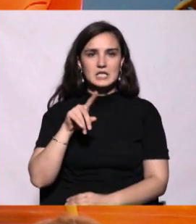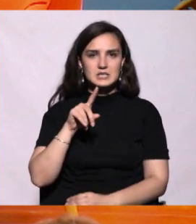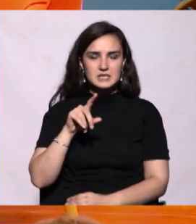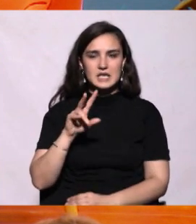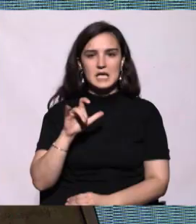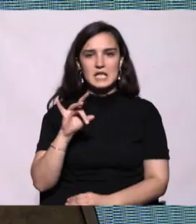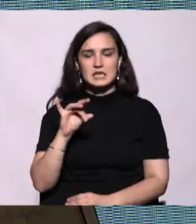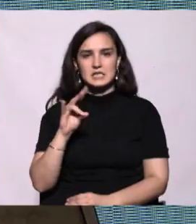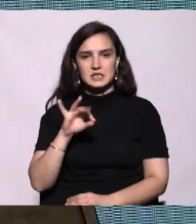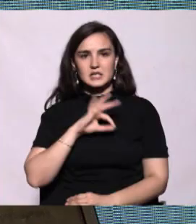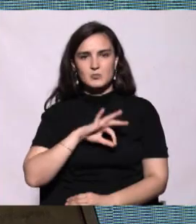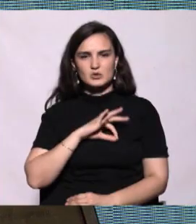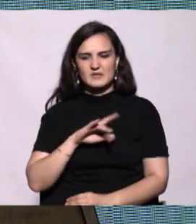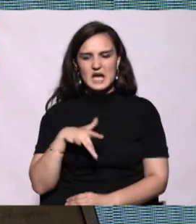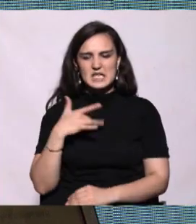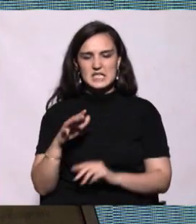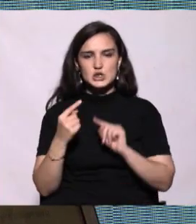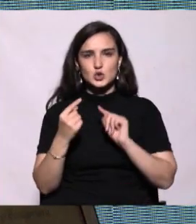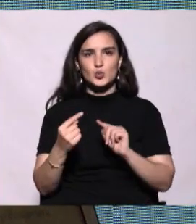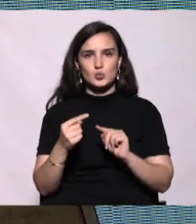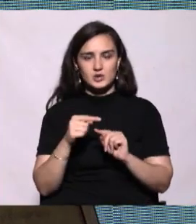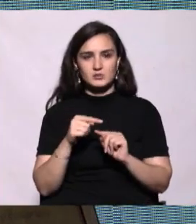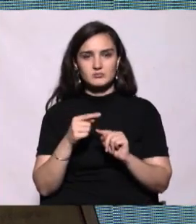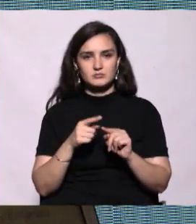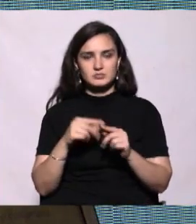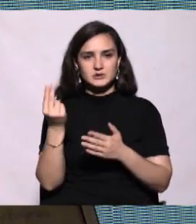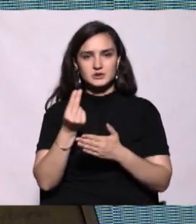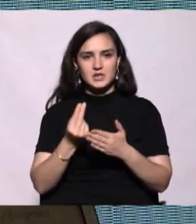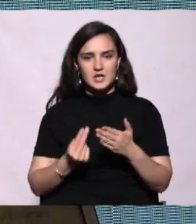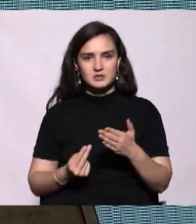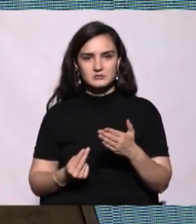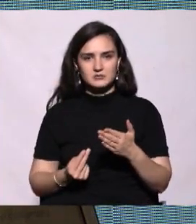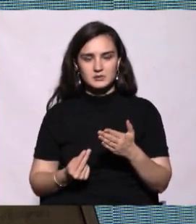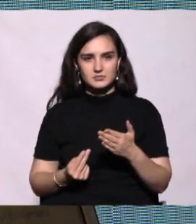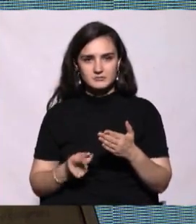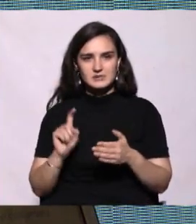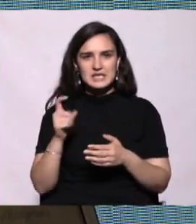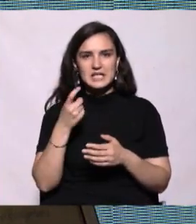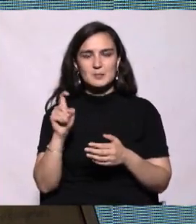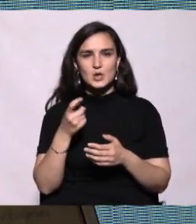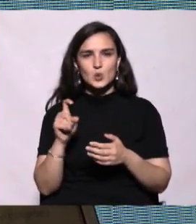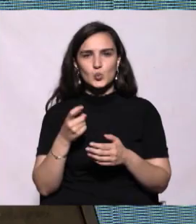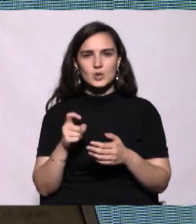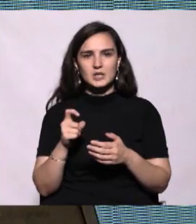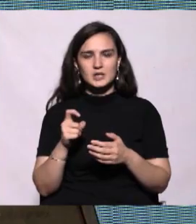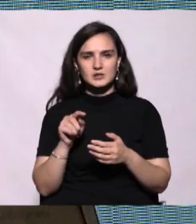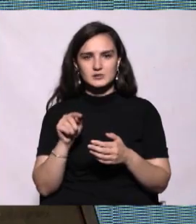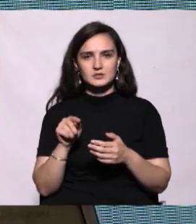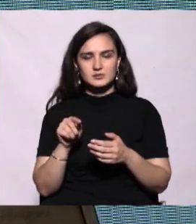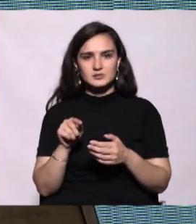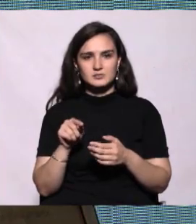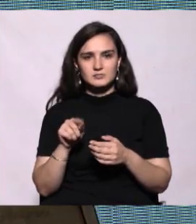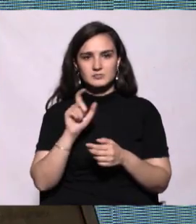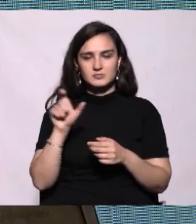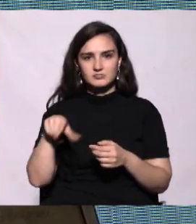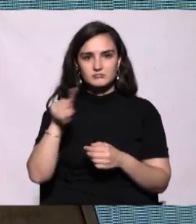so on, using an aggressive hound that he painted with phosphorus. It's a chemical that glows in the dark, so